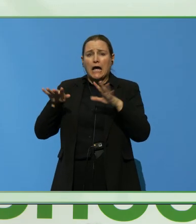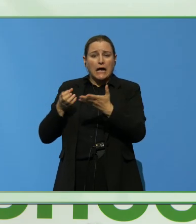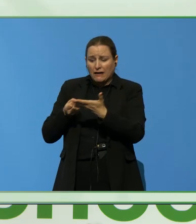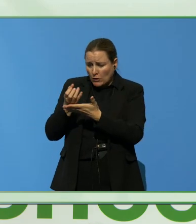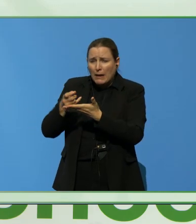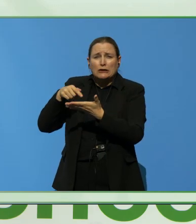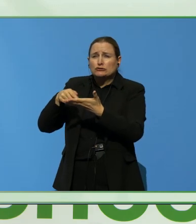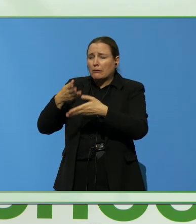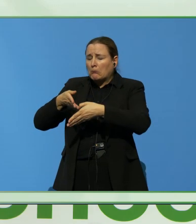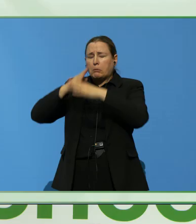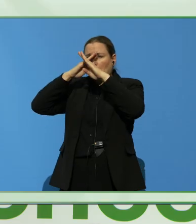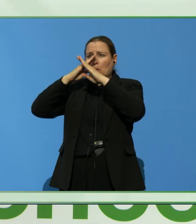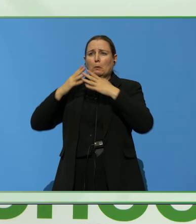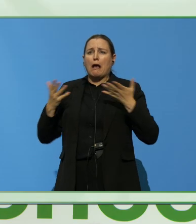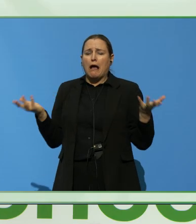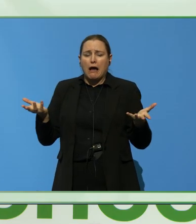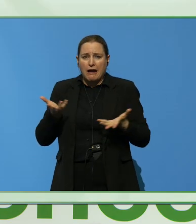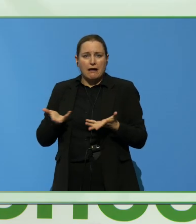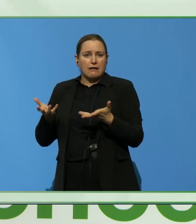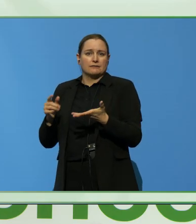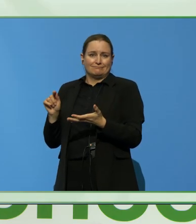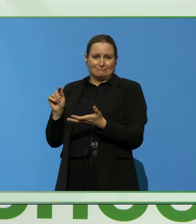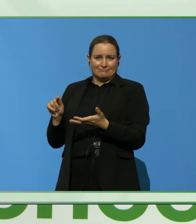What is interesting as well to observe that